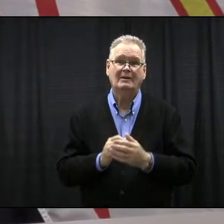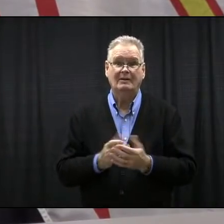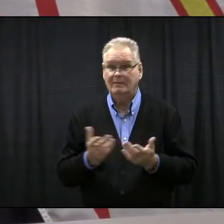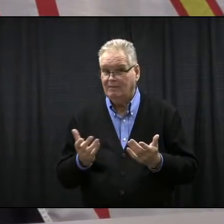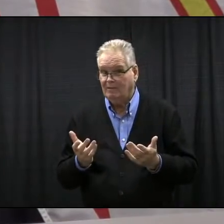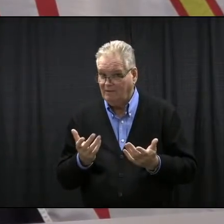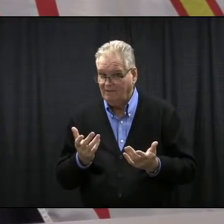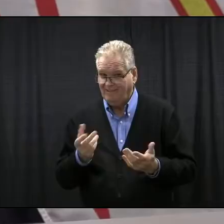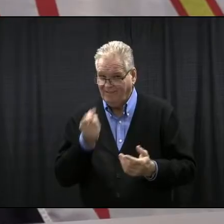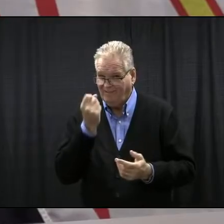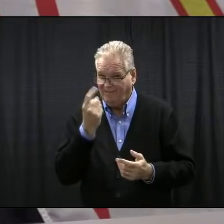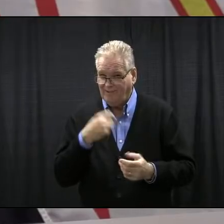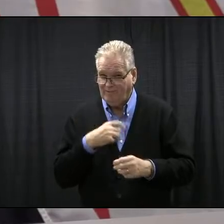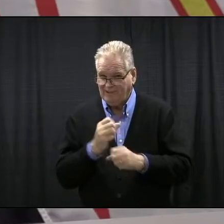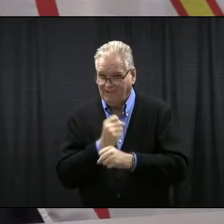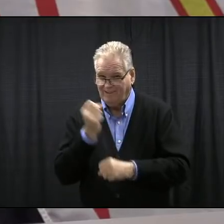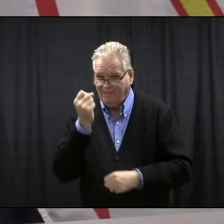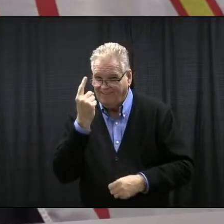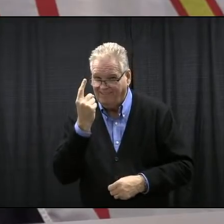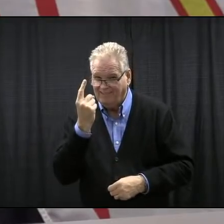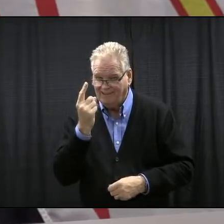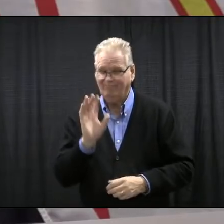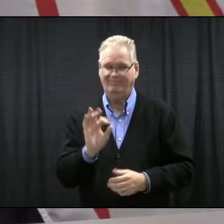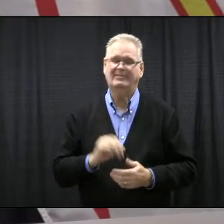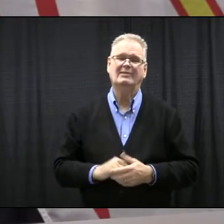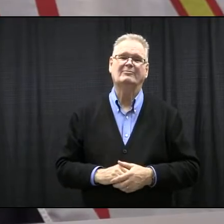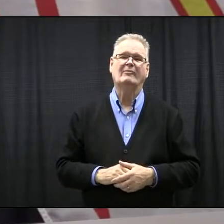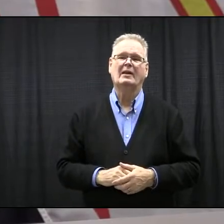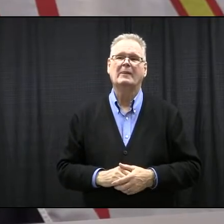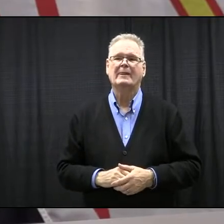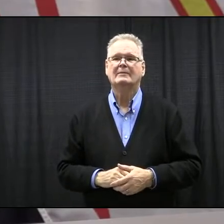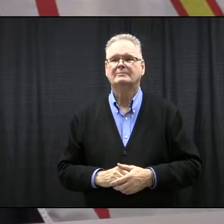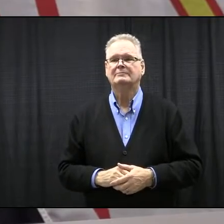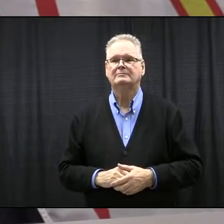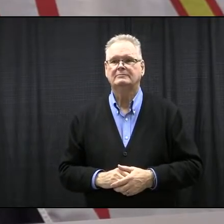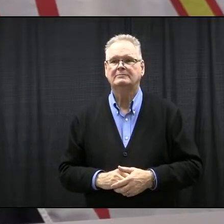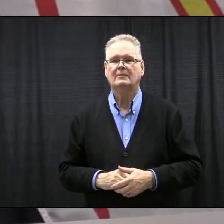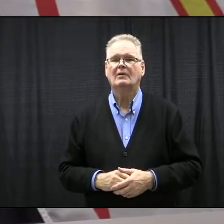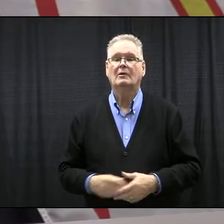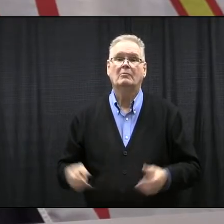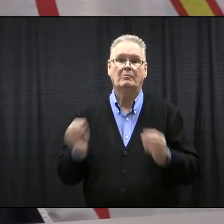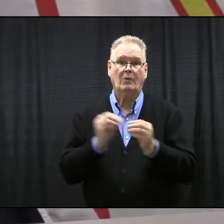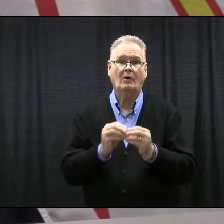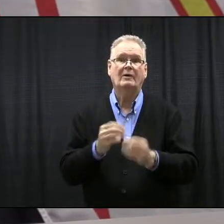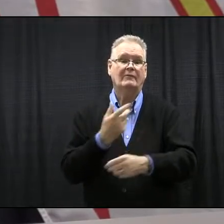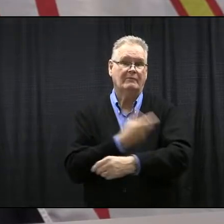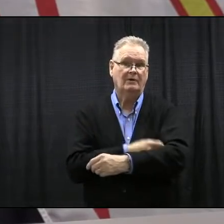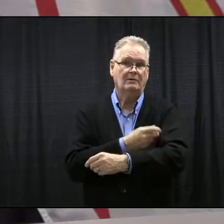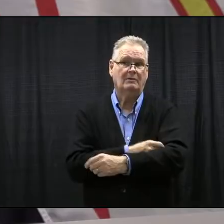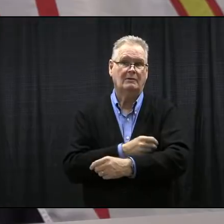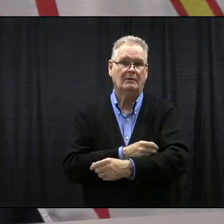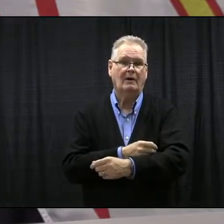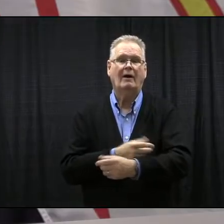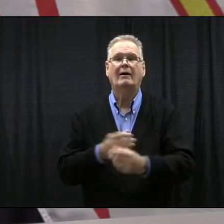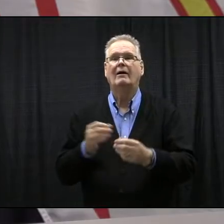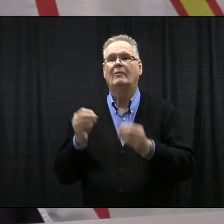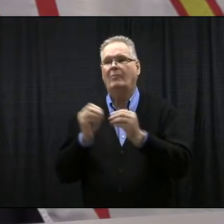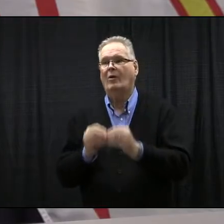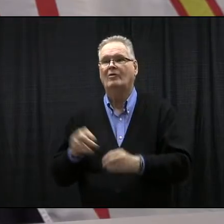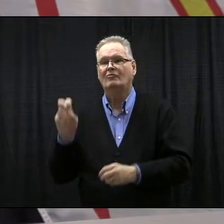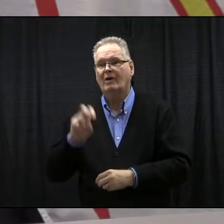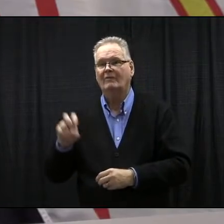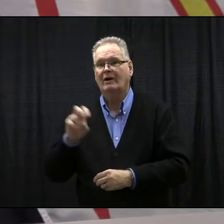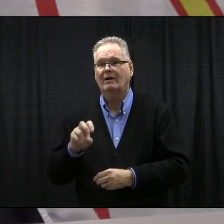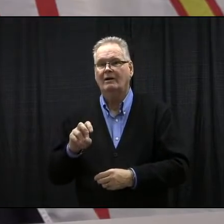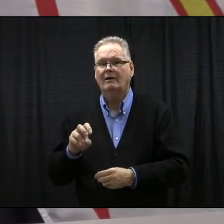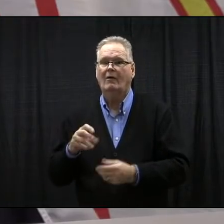the actual numbers of vaccinated people that we actually have here versus other places. And then if we look at the people who are